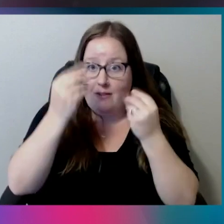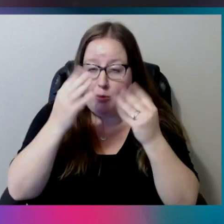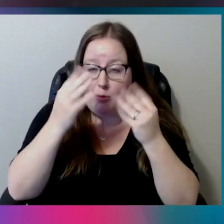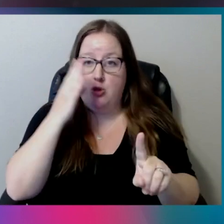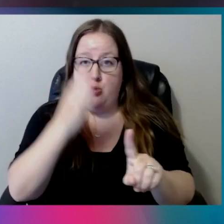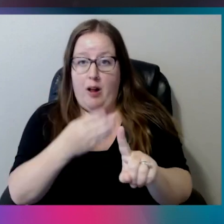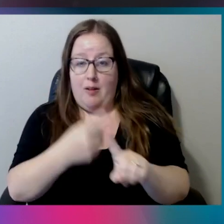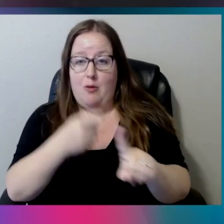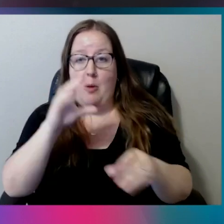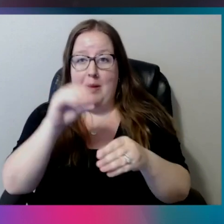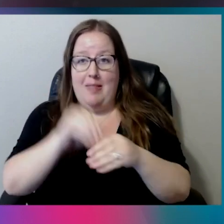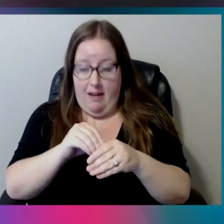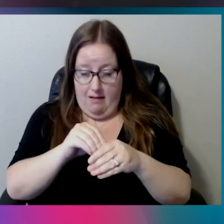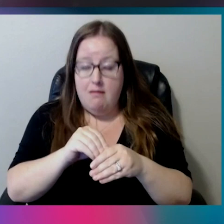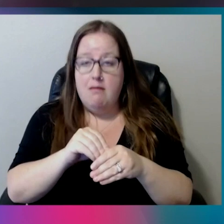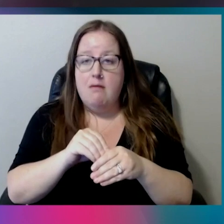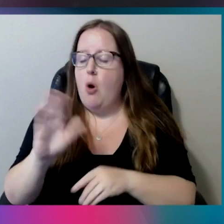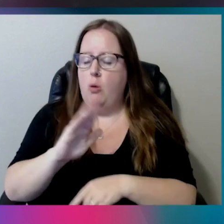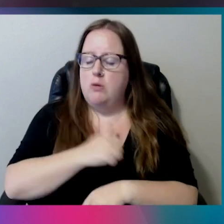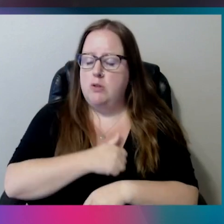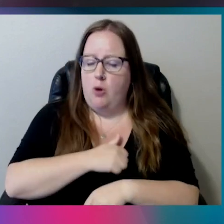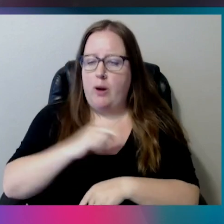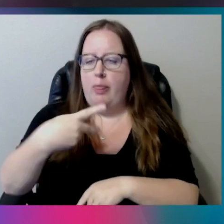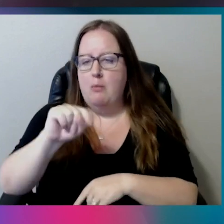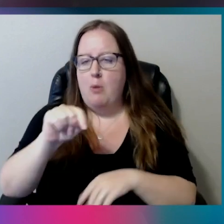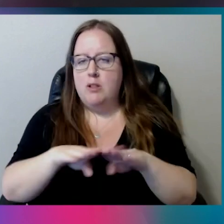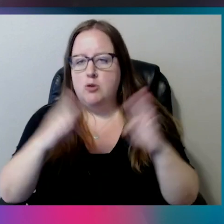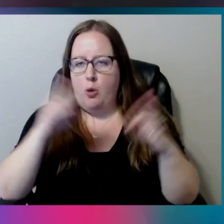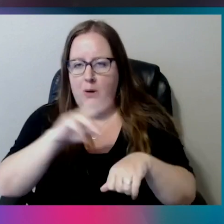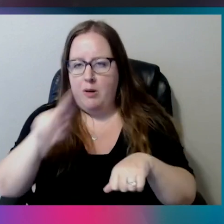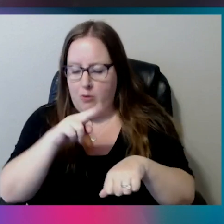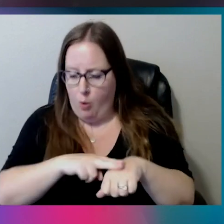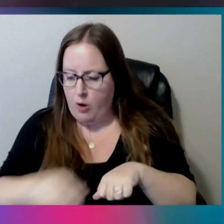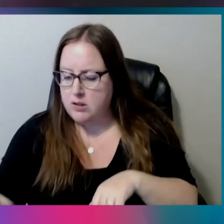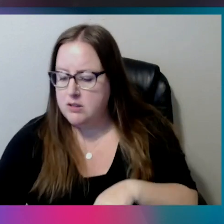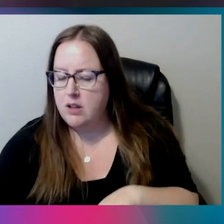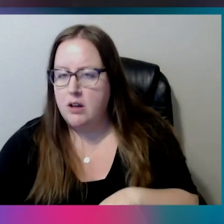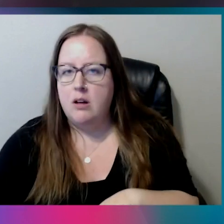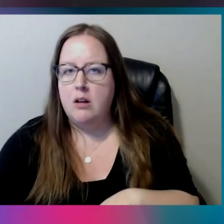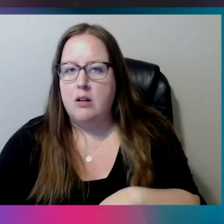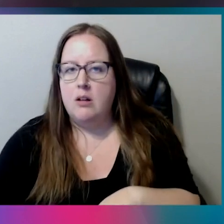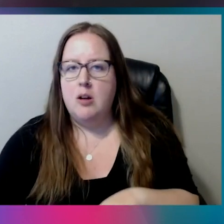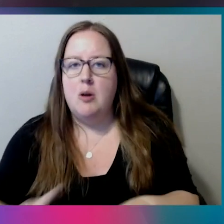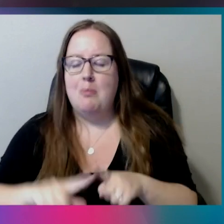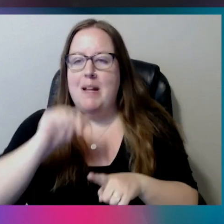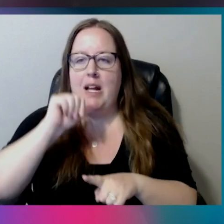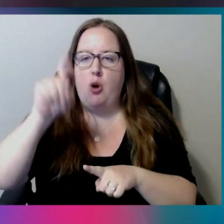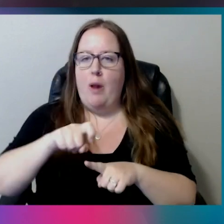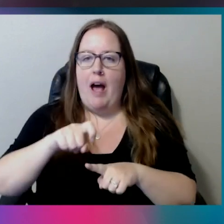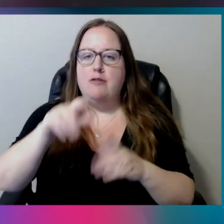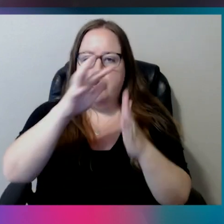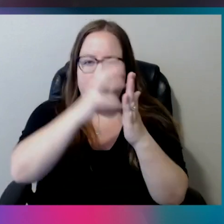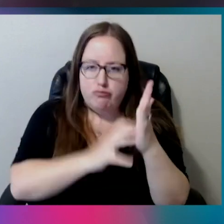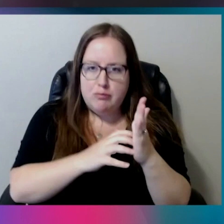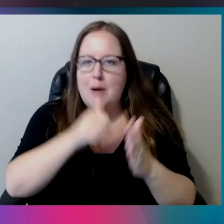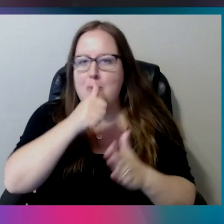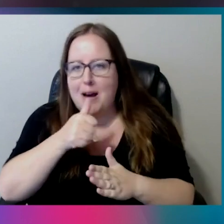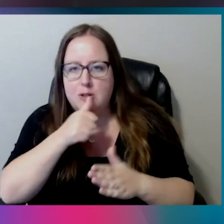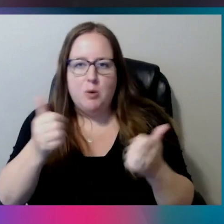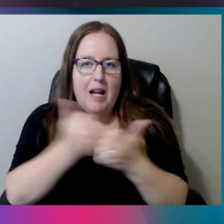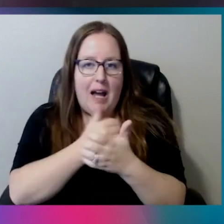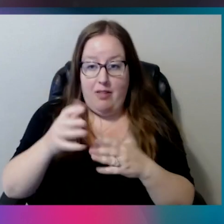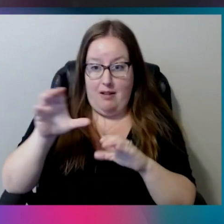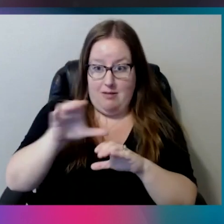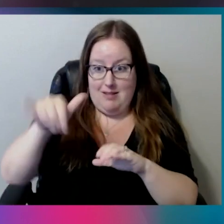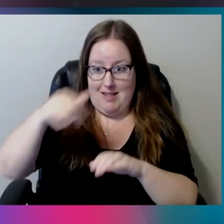IDE. Assuming the port is open, of course, in the security group, but I can get in. I don't need to enter the password. The toolkit does all that for me. Oh, that's nice. So that's a